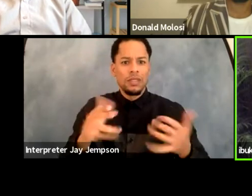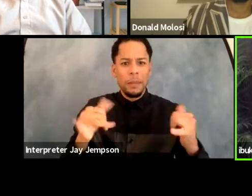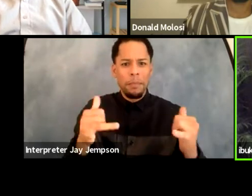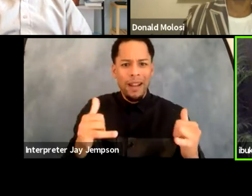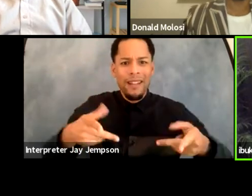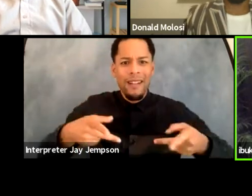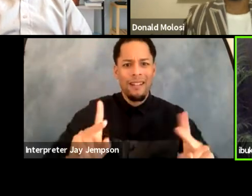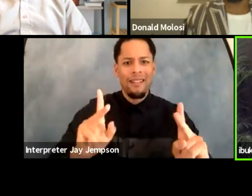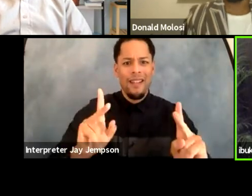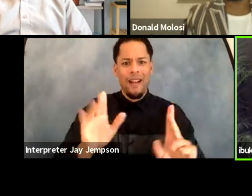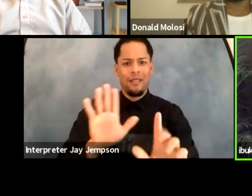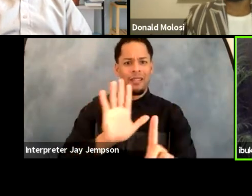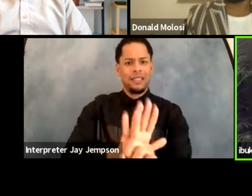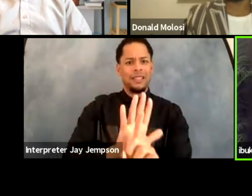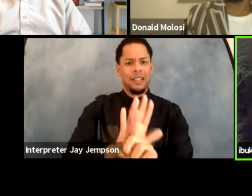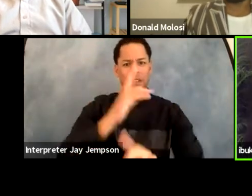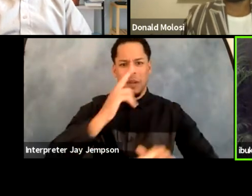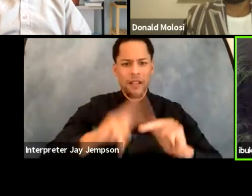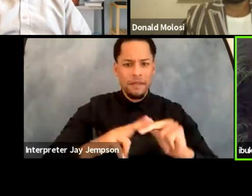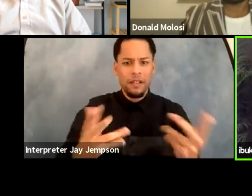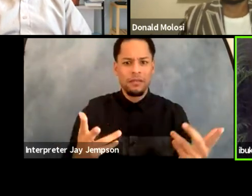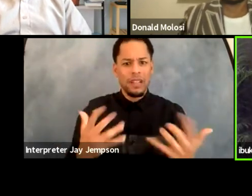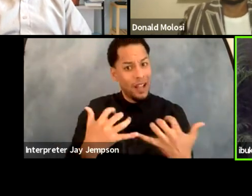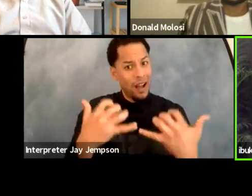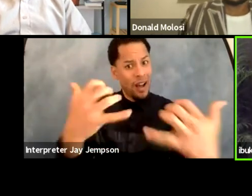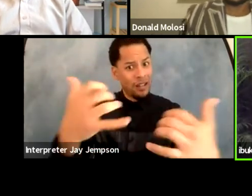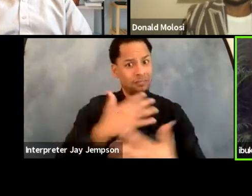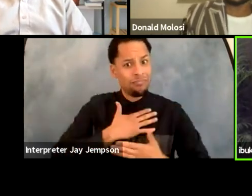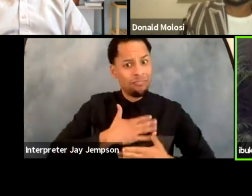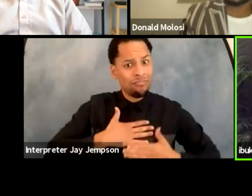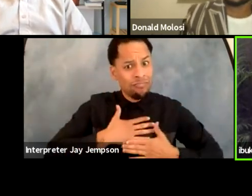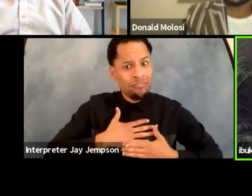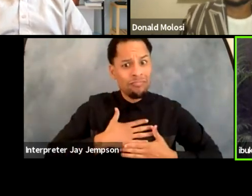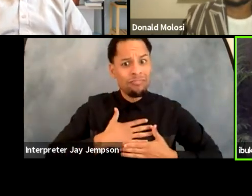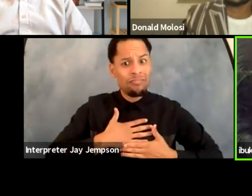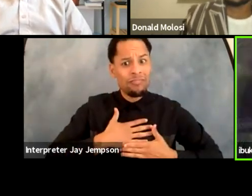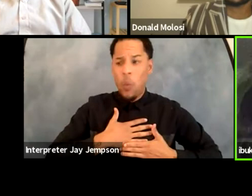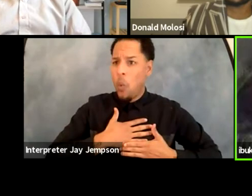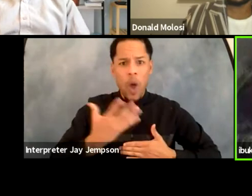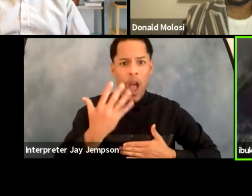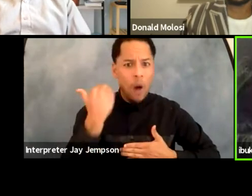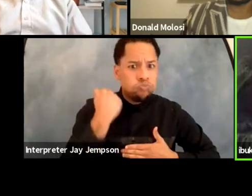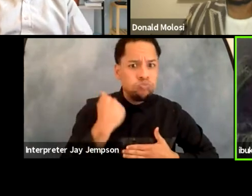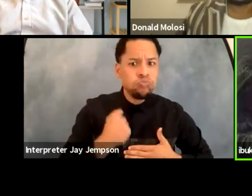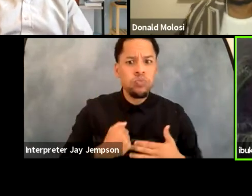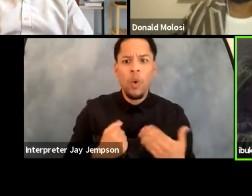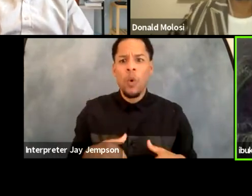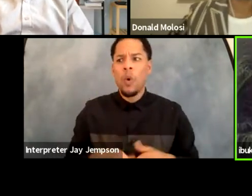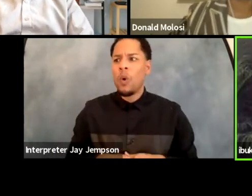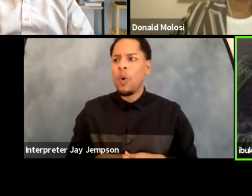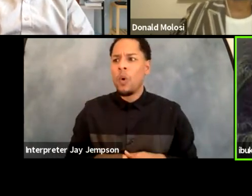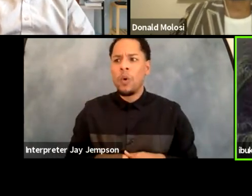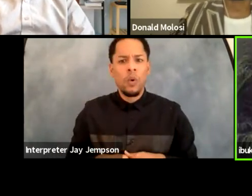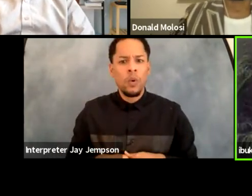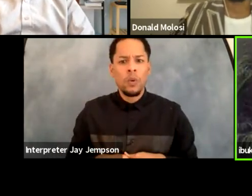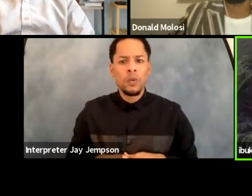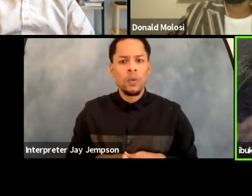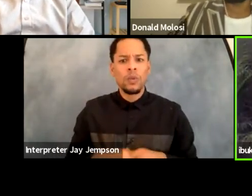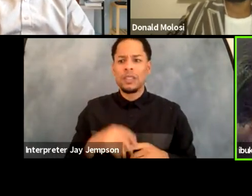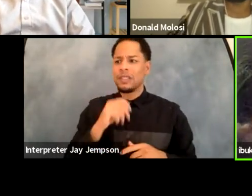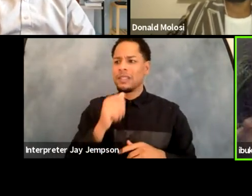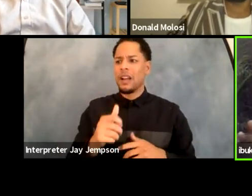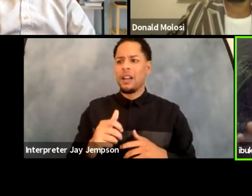you know, and you know, then at that point, we start finding fault with how institutions